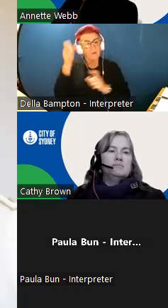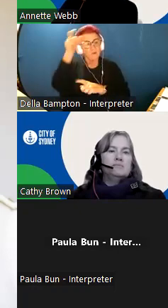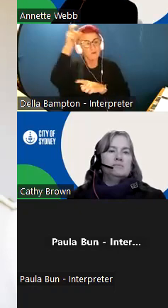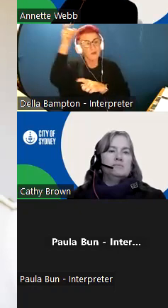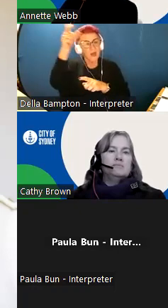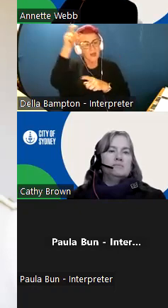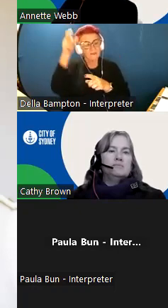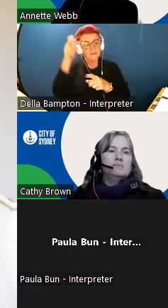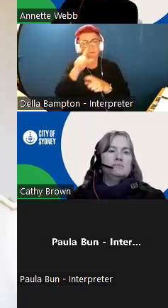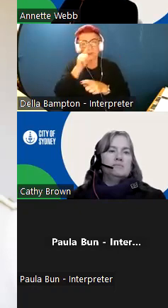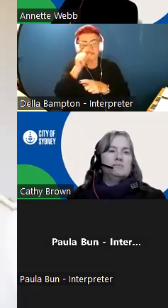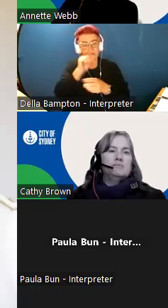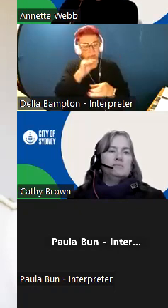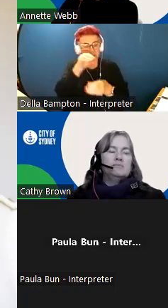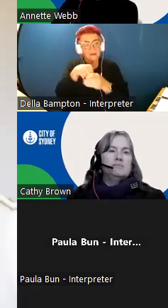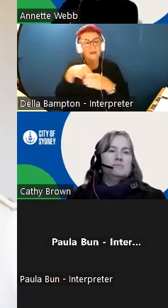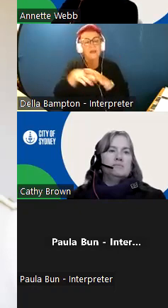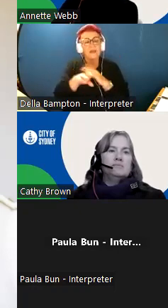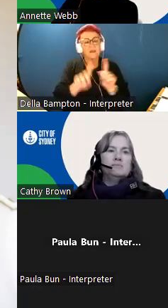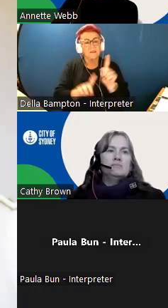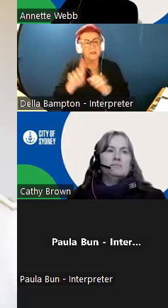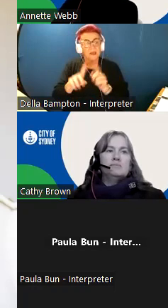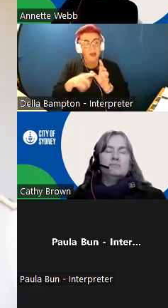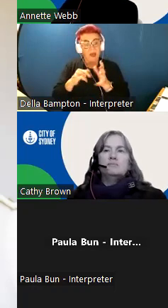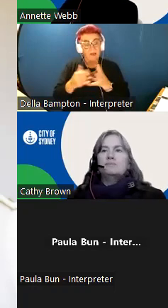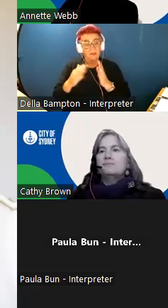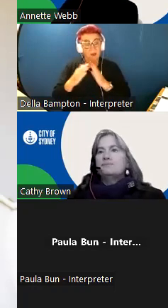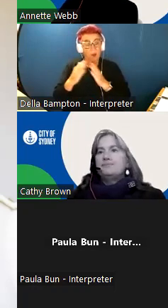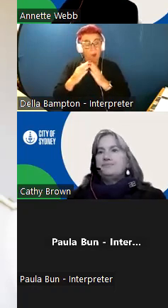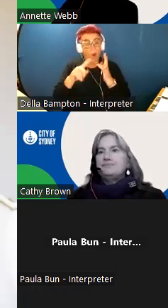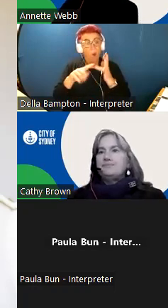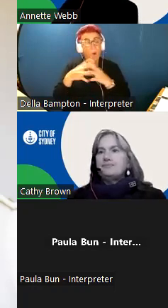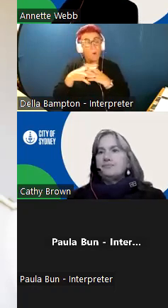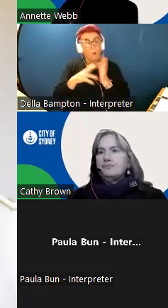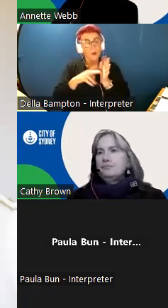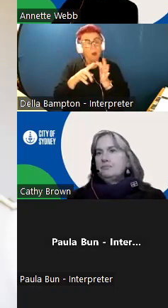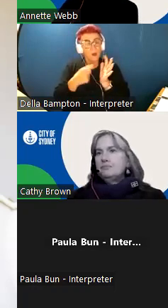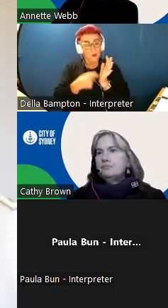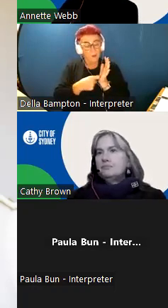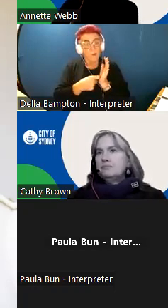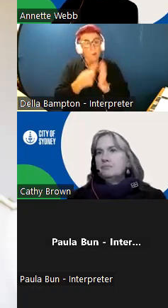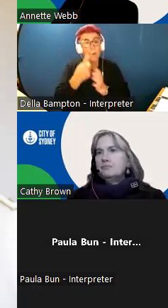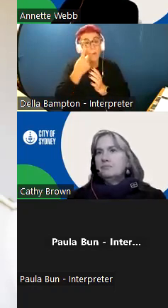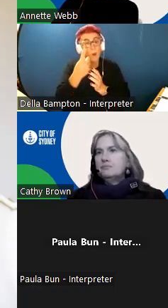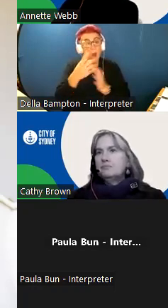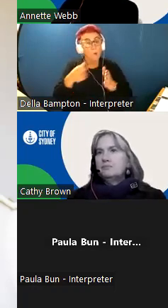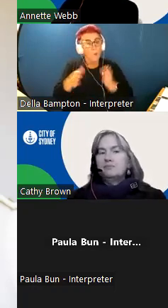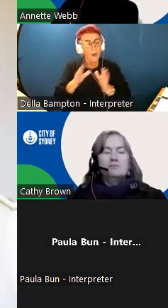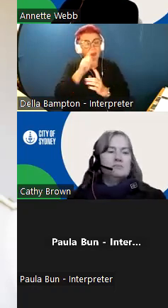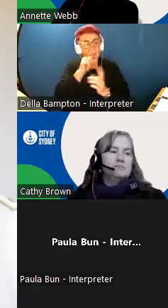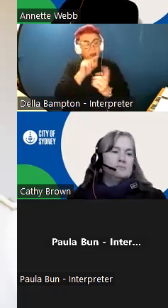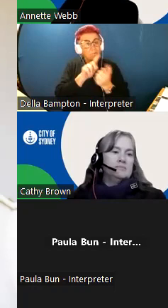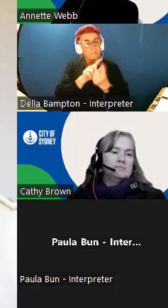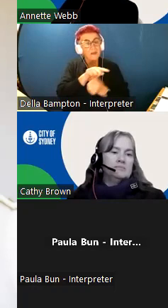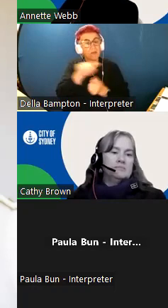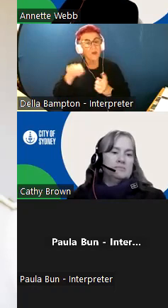communities within it. As a property owner, one of the ways we meet this need is to offer